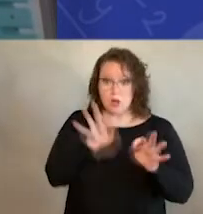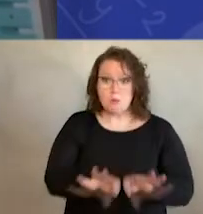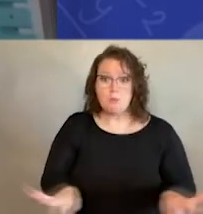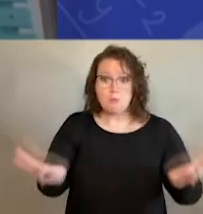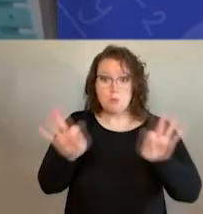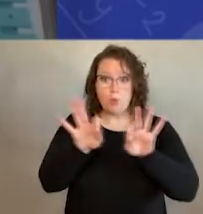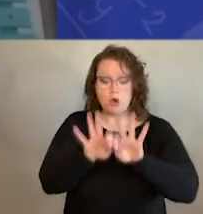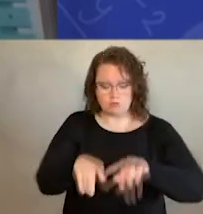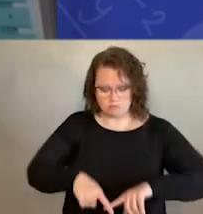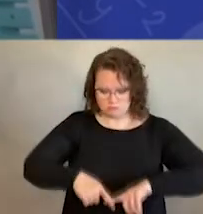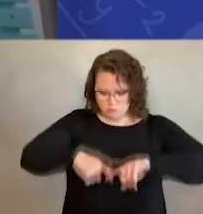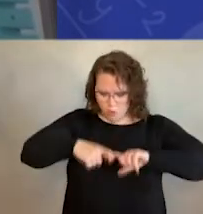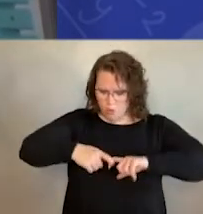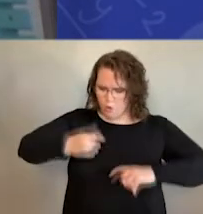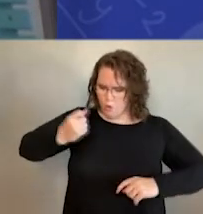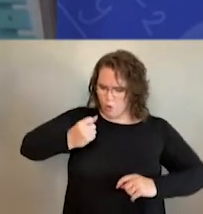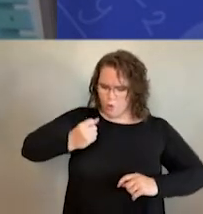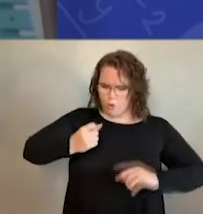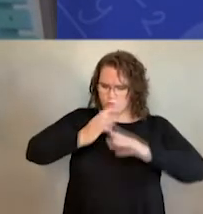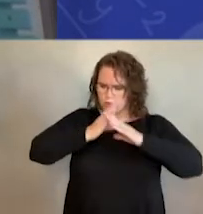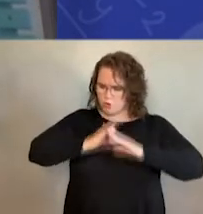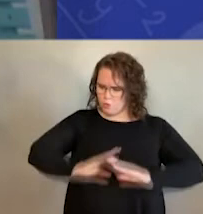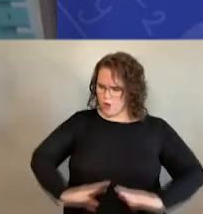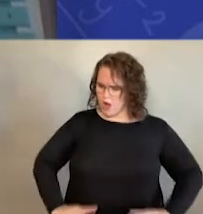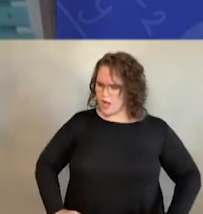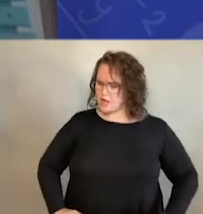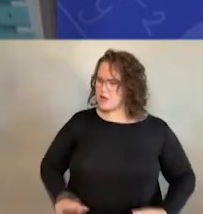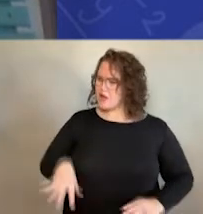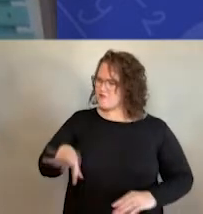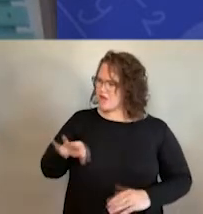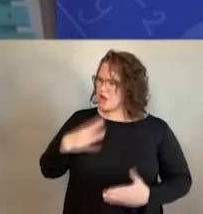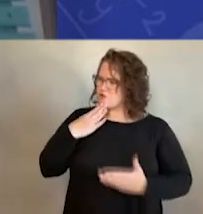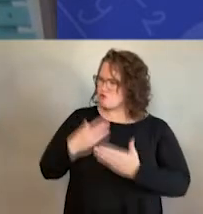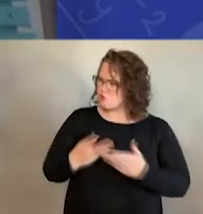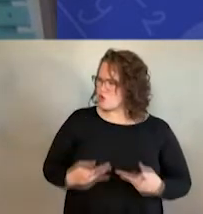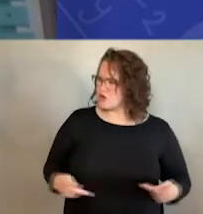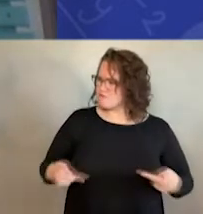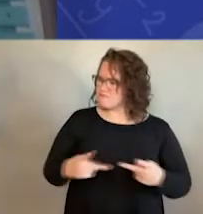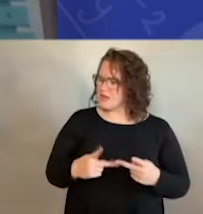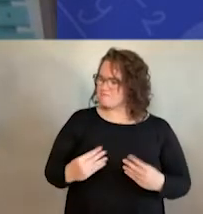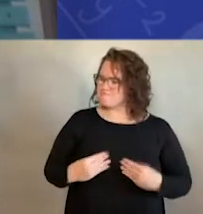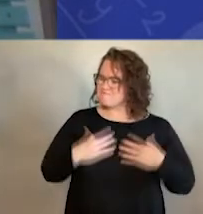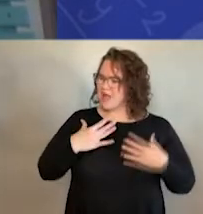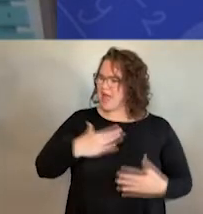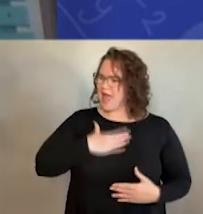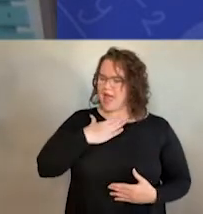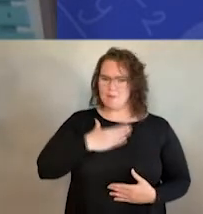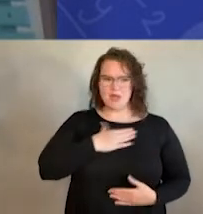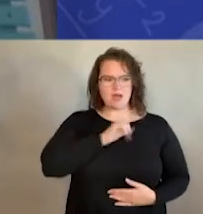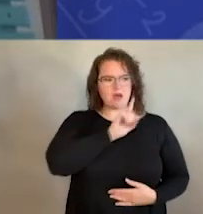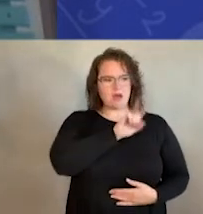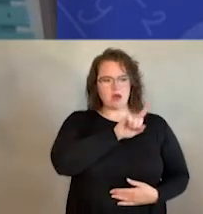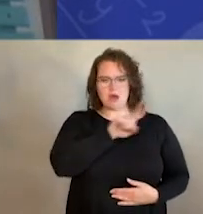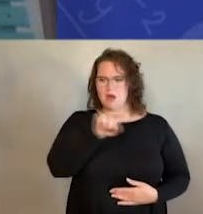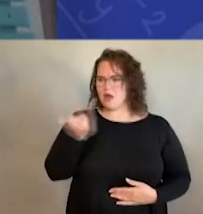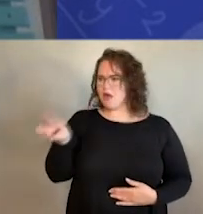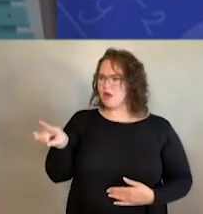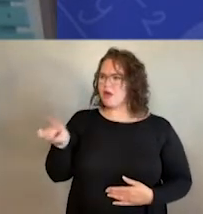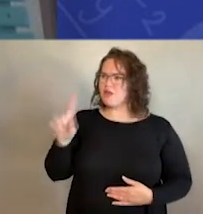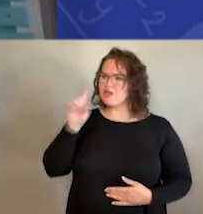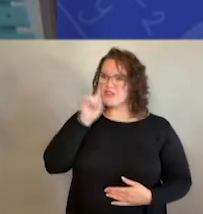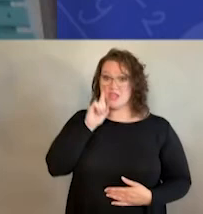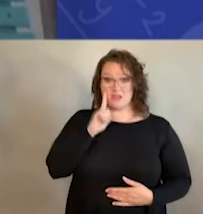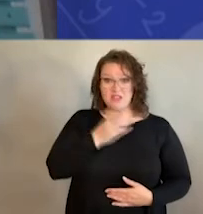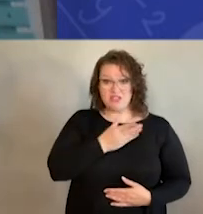take a few minutes for yourself. Find a quiet place that makes you feel happy and that makes it easy to count all the gifts that you